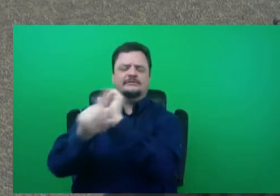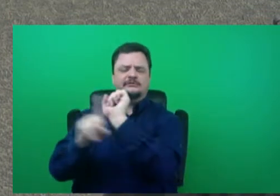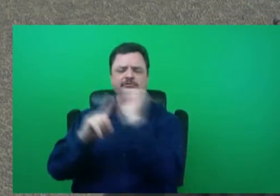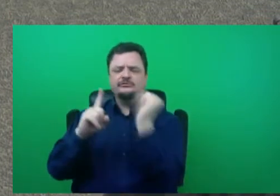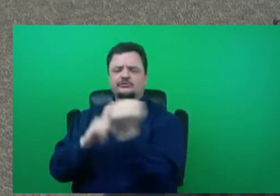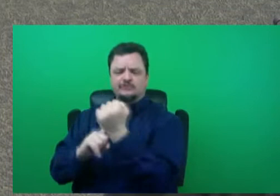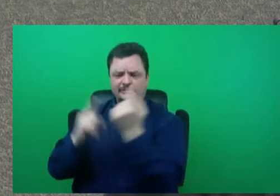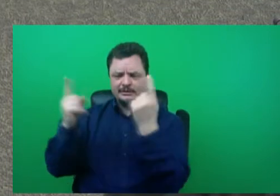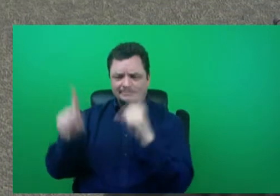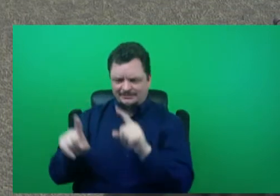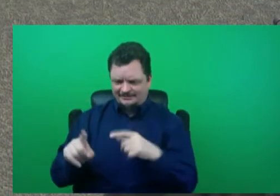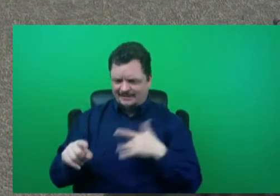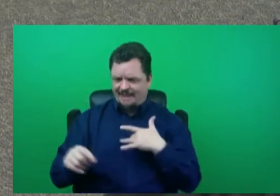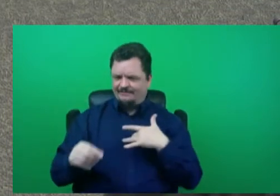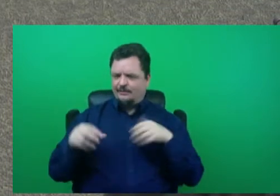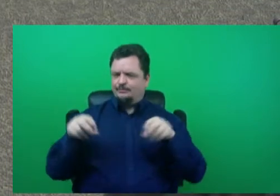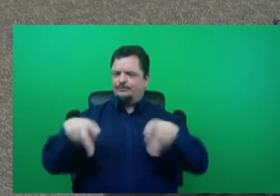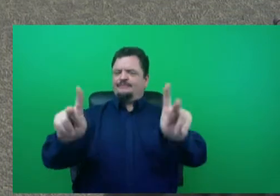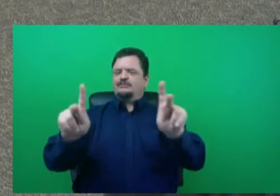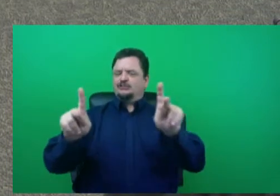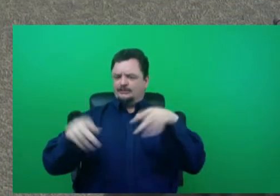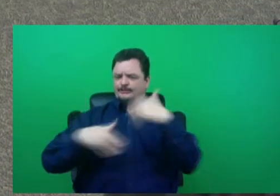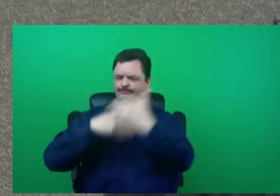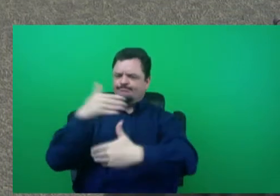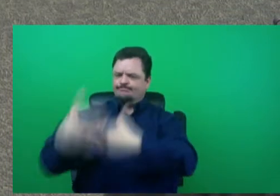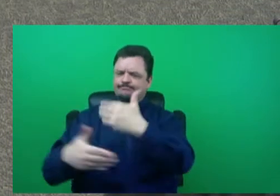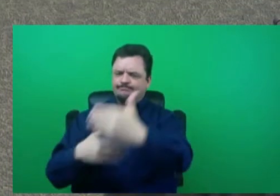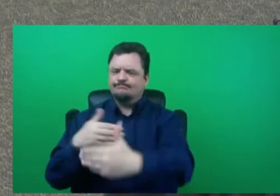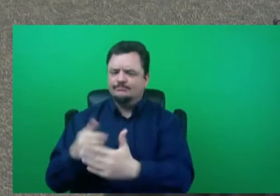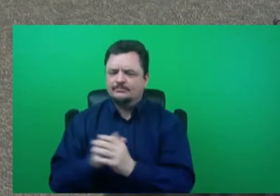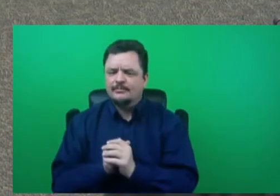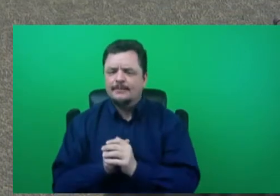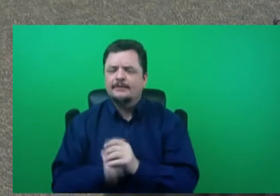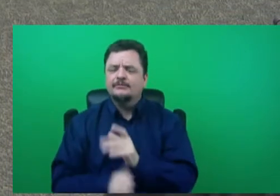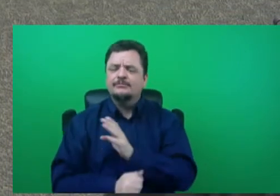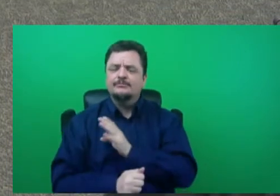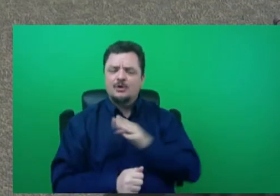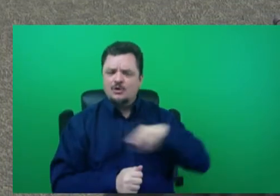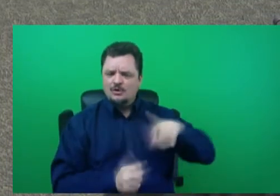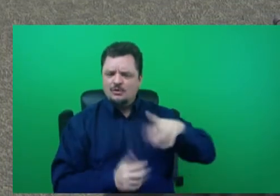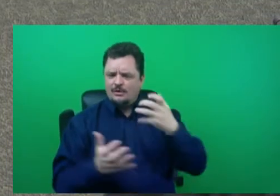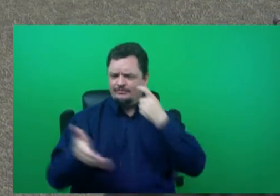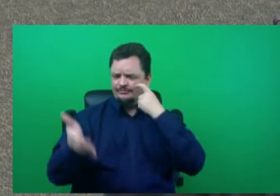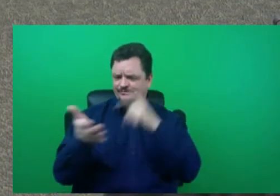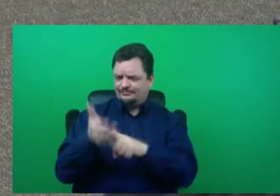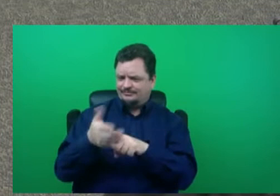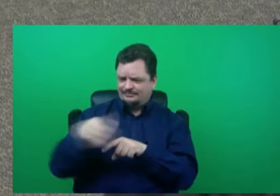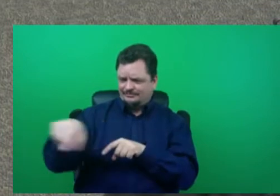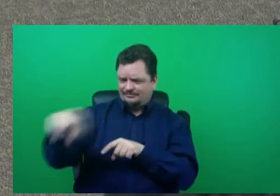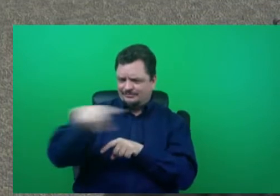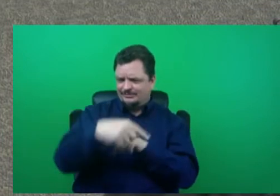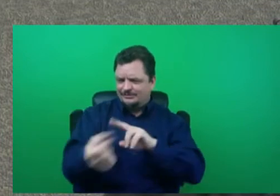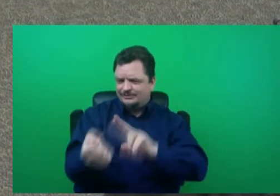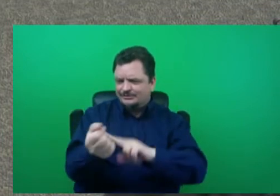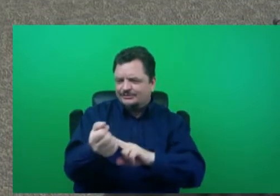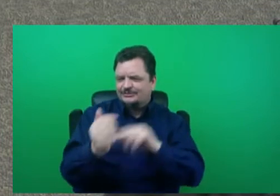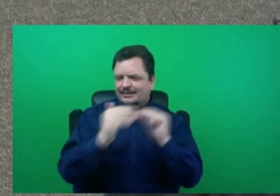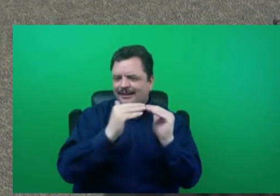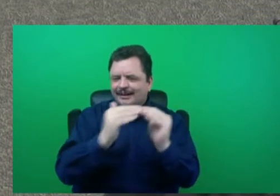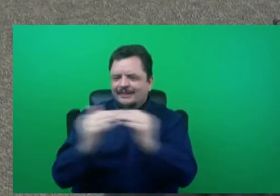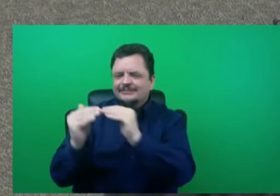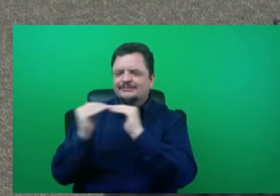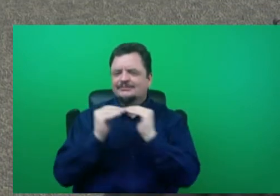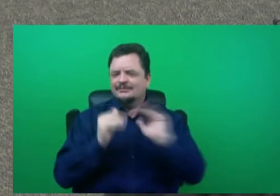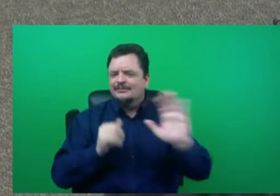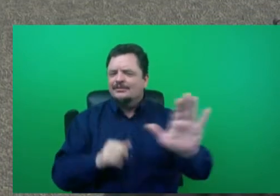for the recognition this morning. I thank my nurse colleagues at the agency for all of their incredible work and always striving